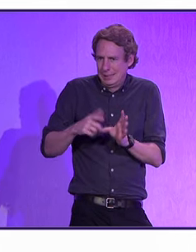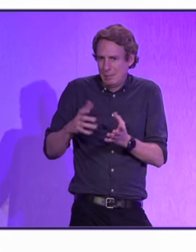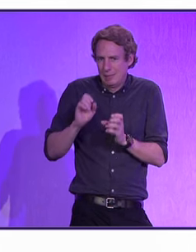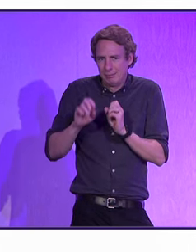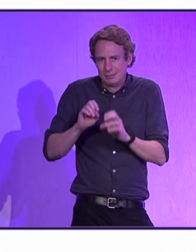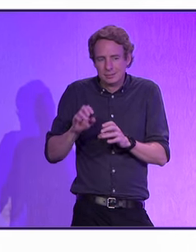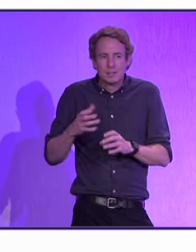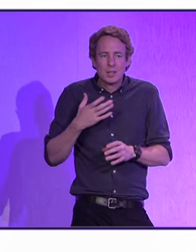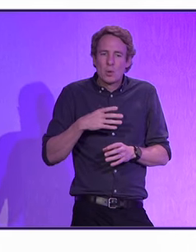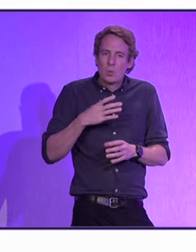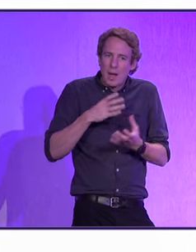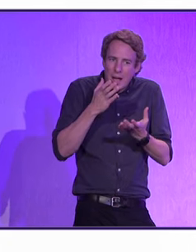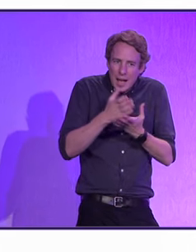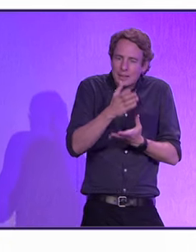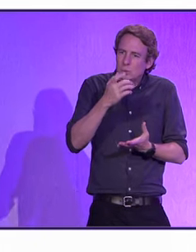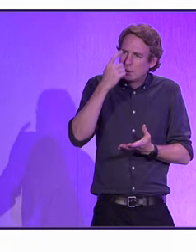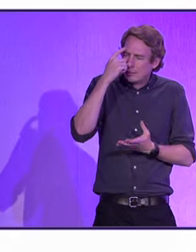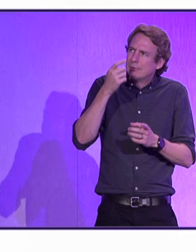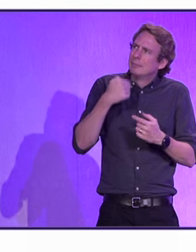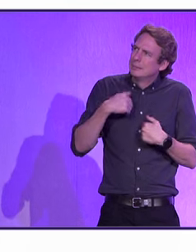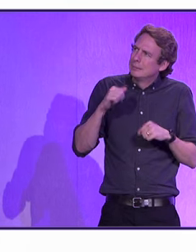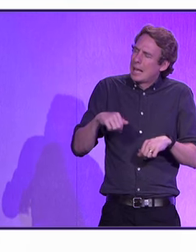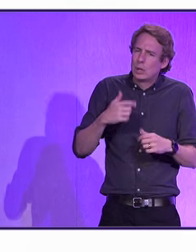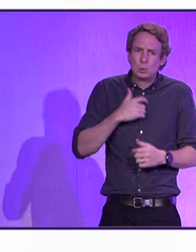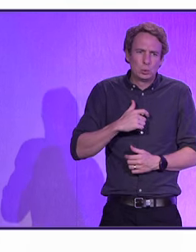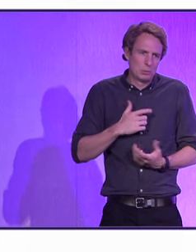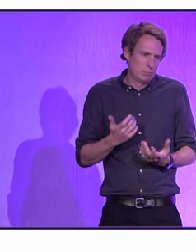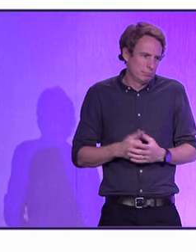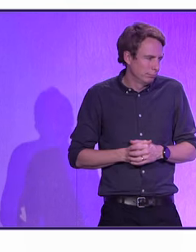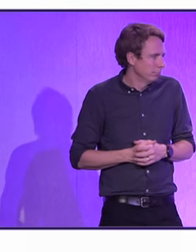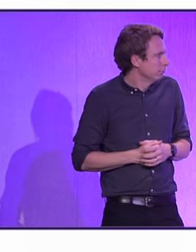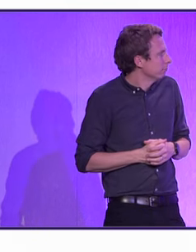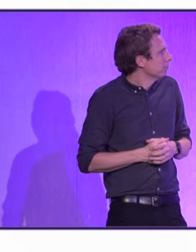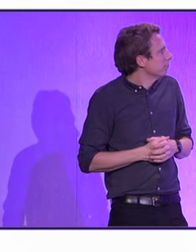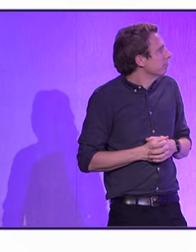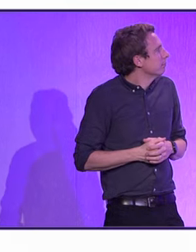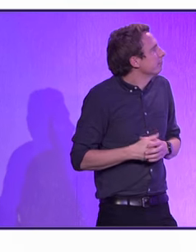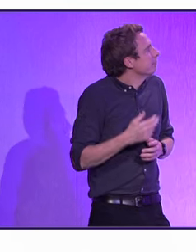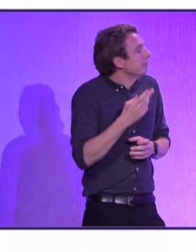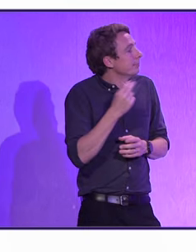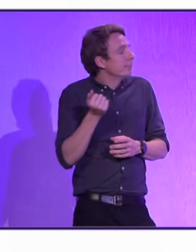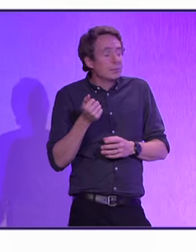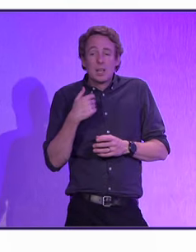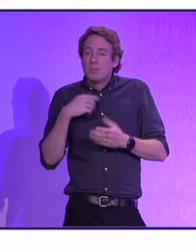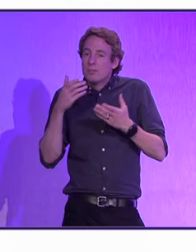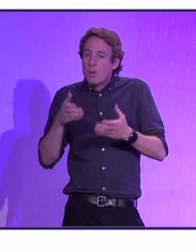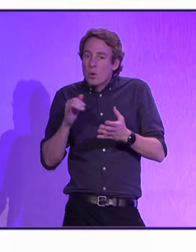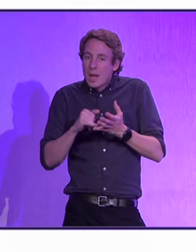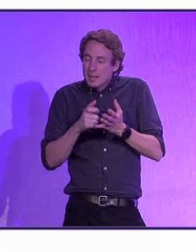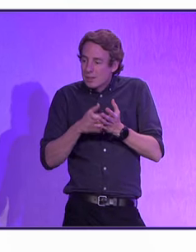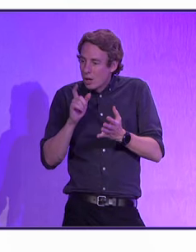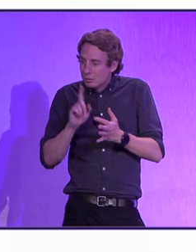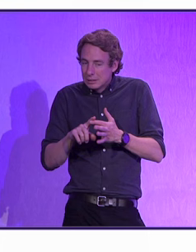operational practices that are actually good for humans as well. So some of these are things like focusing on SLI,